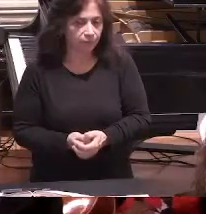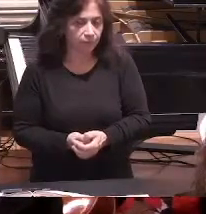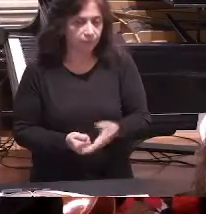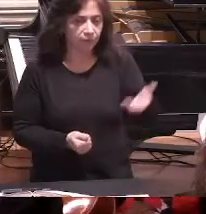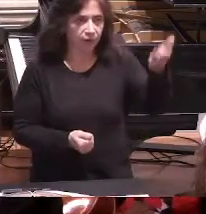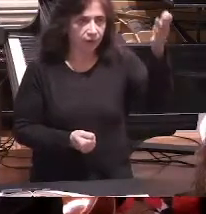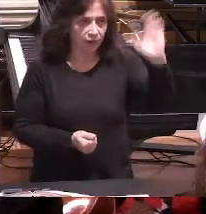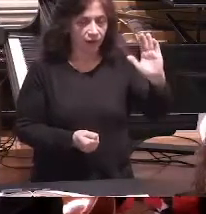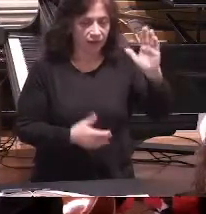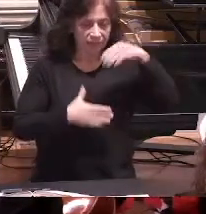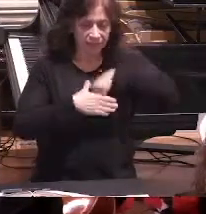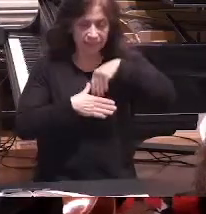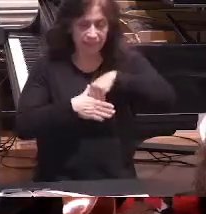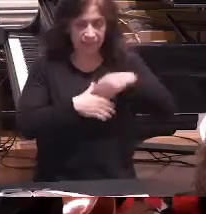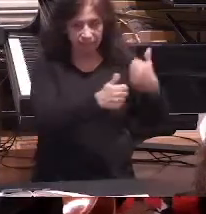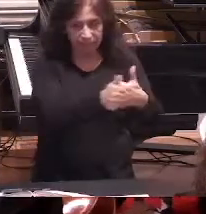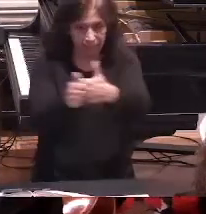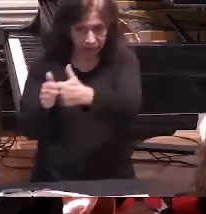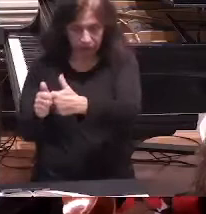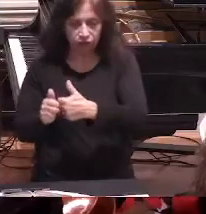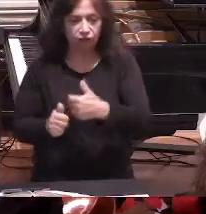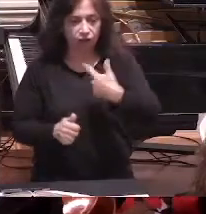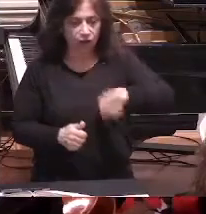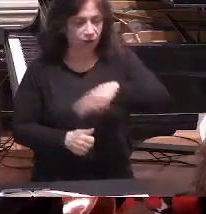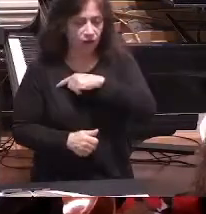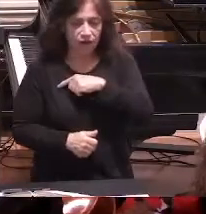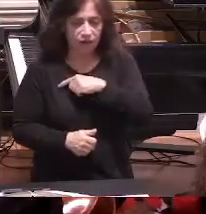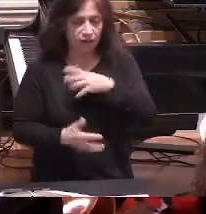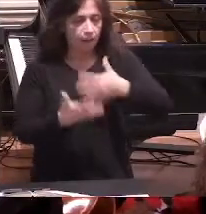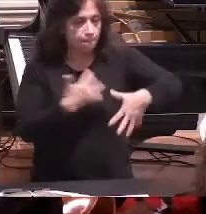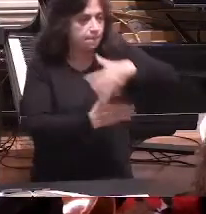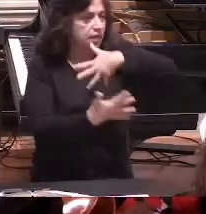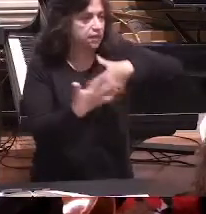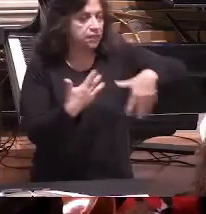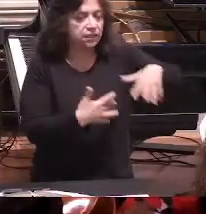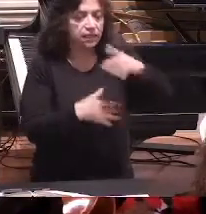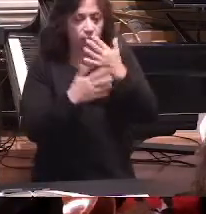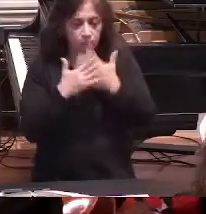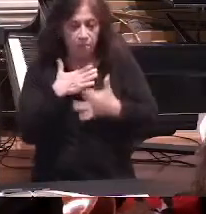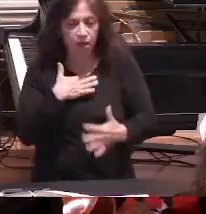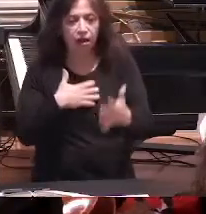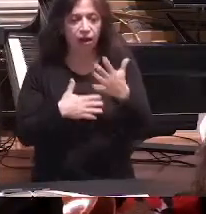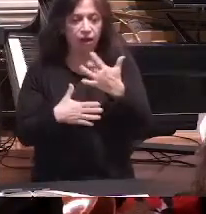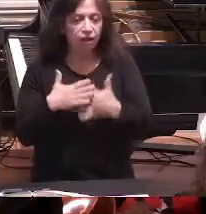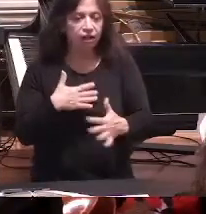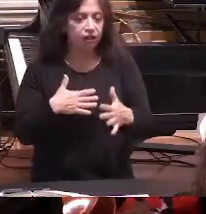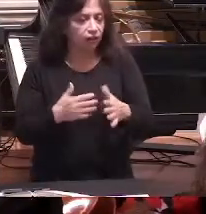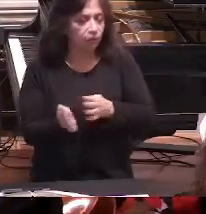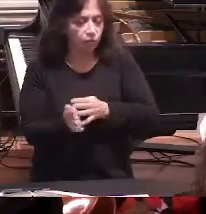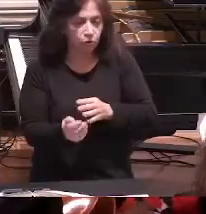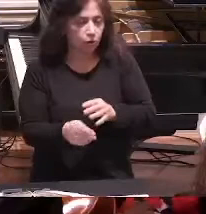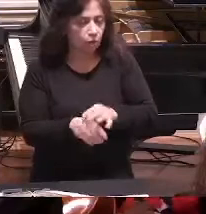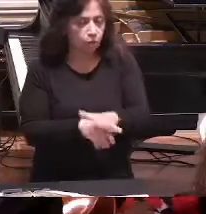God is within each and every one of us, mixed within the very blood that pulsates through your